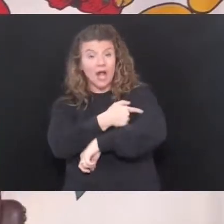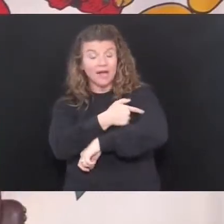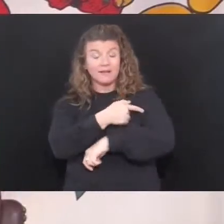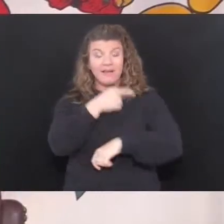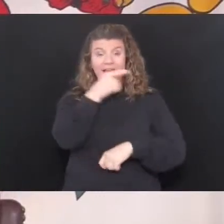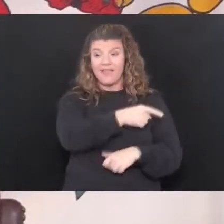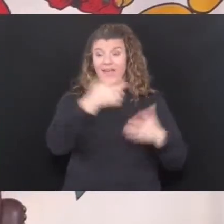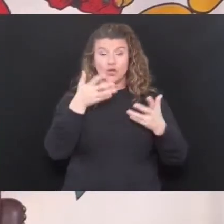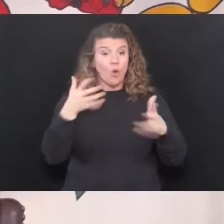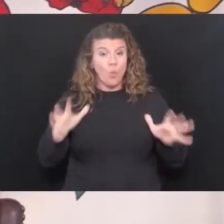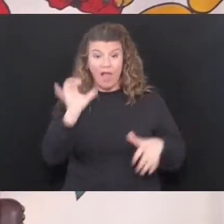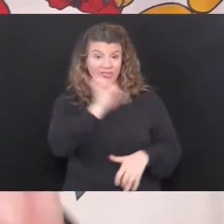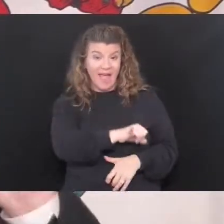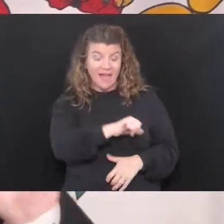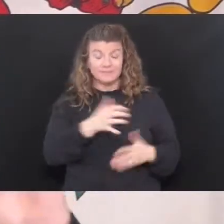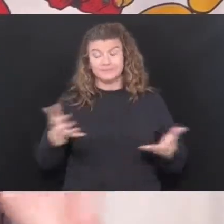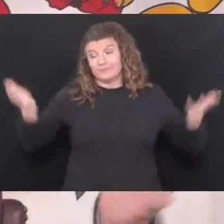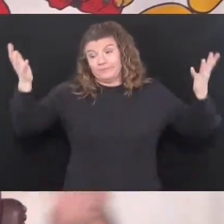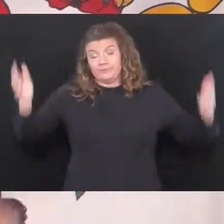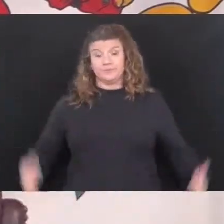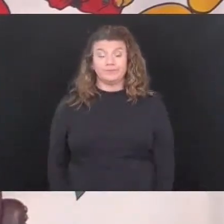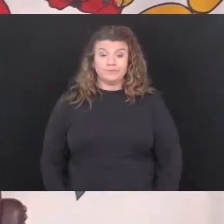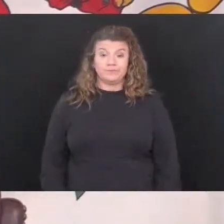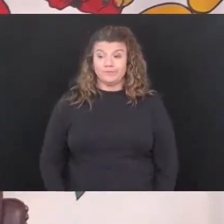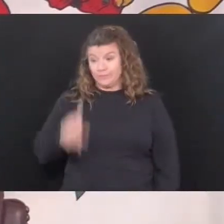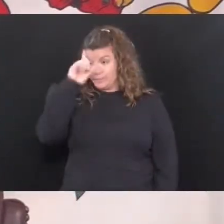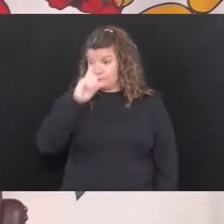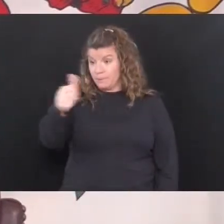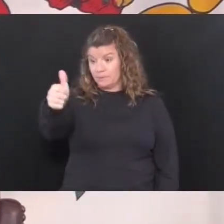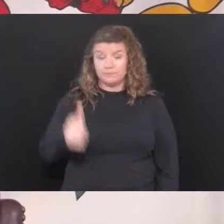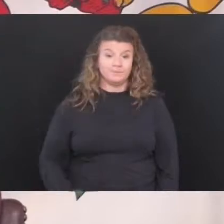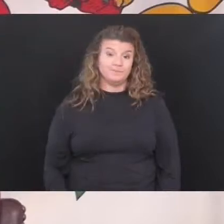don't want to be vaccinated, well, more power to them.